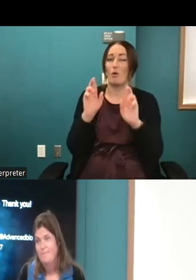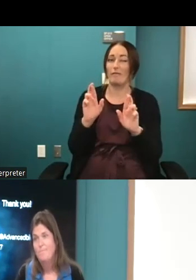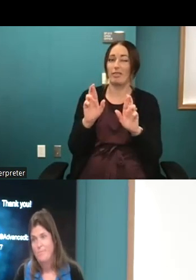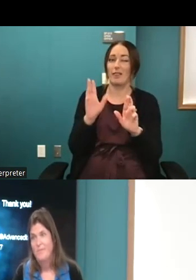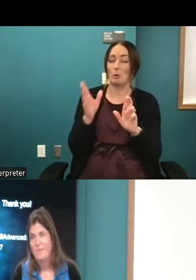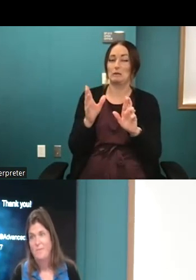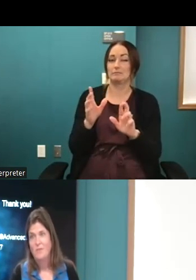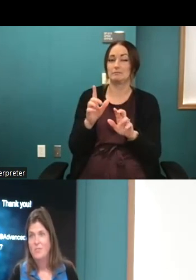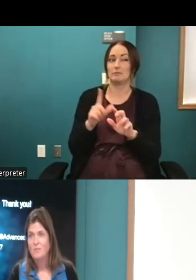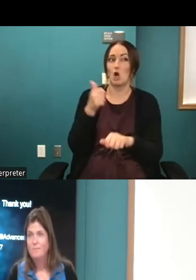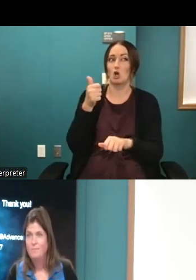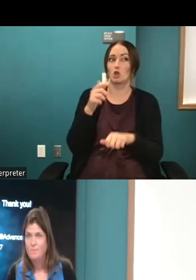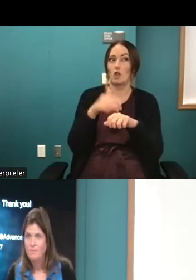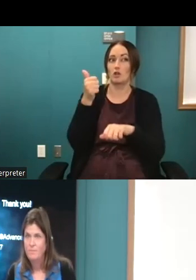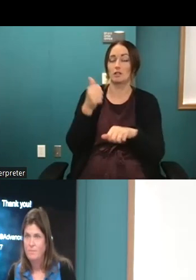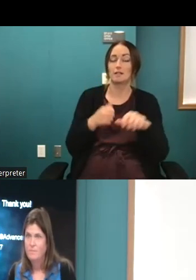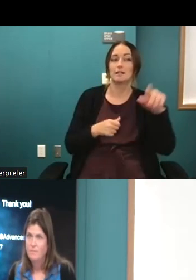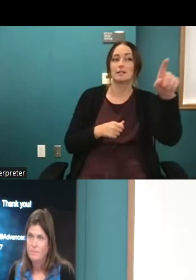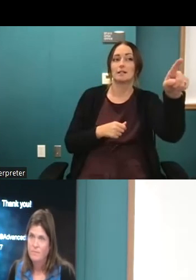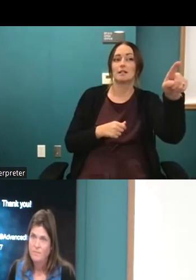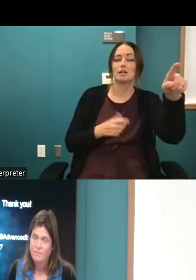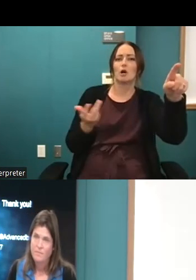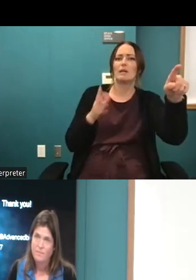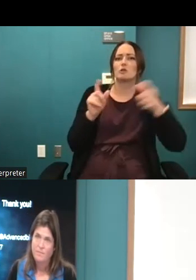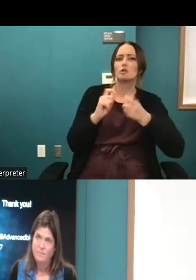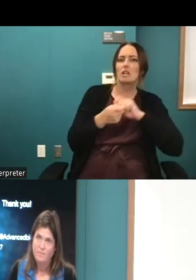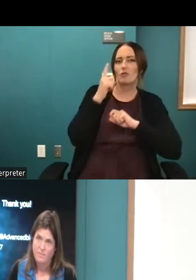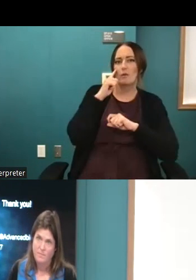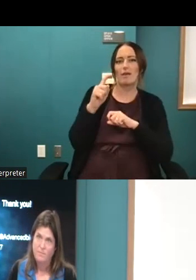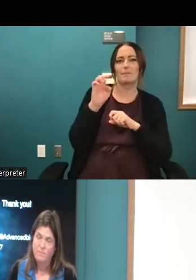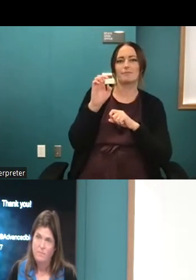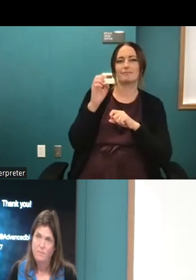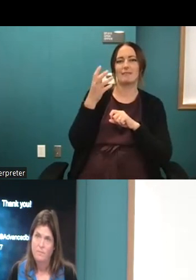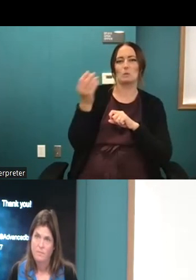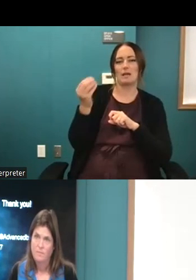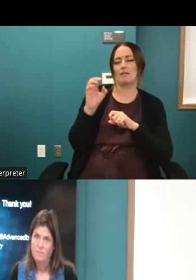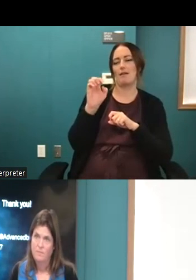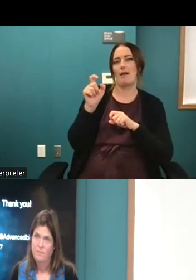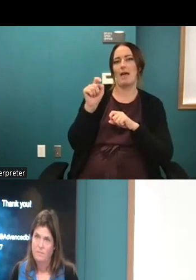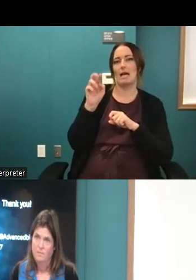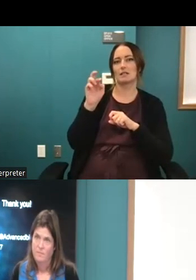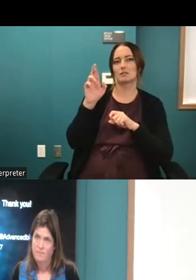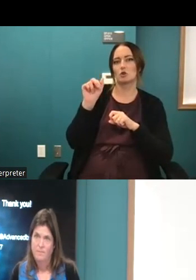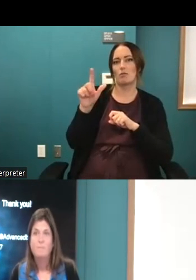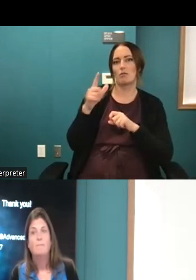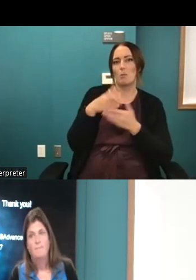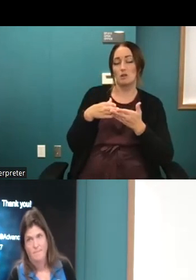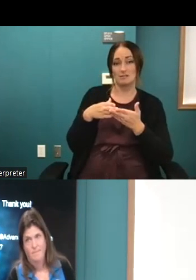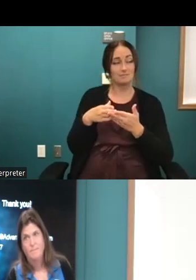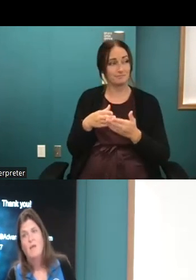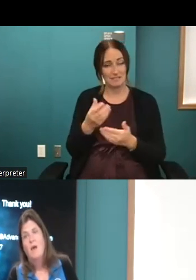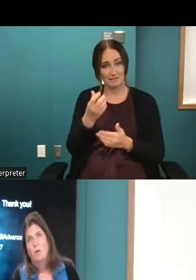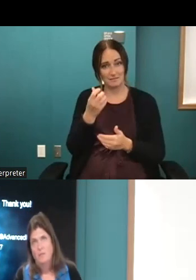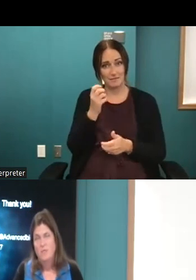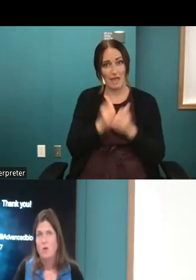What is your change for the external parts? Like what are you covered with insurance? Is it every 5 years that they can